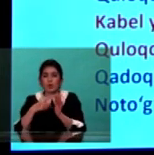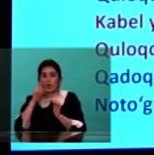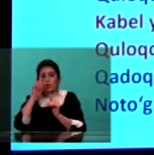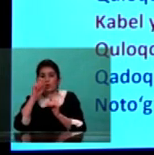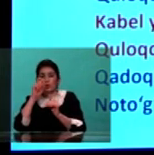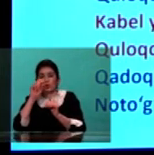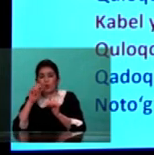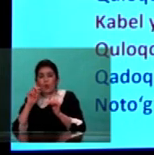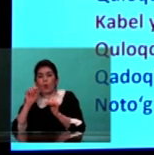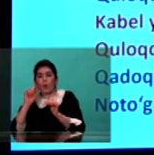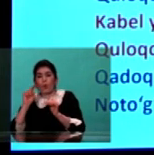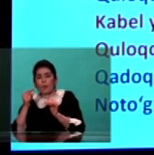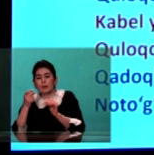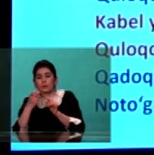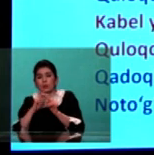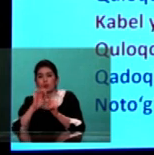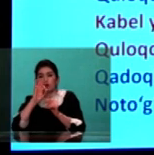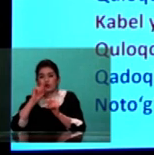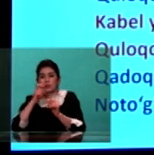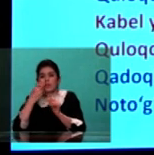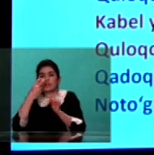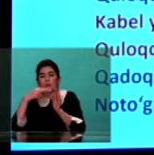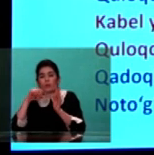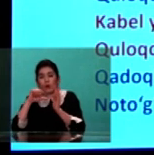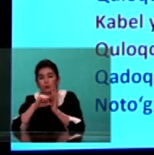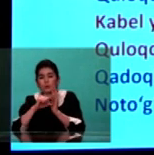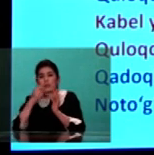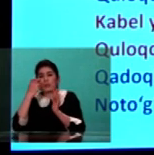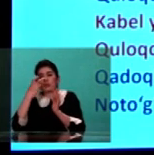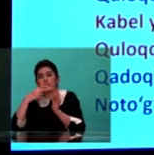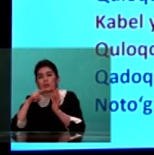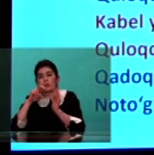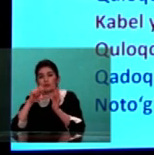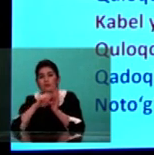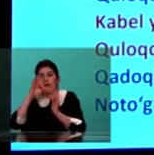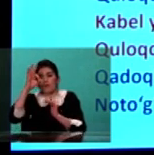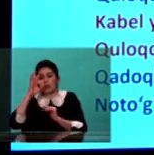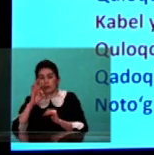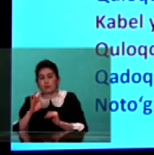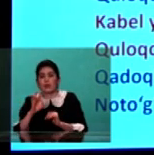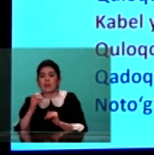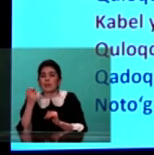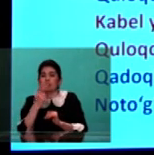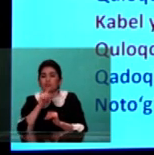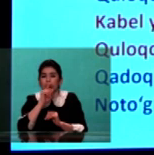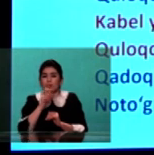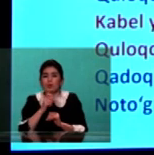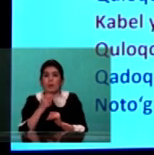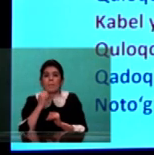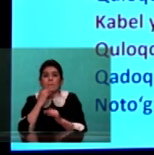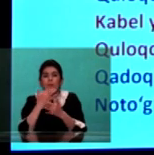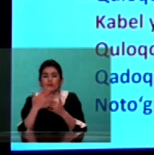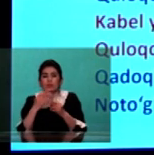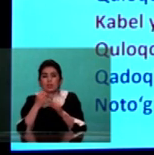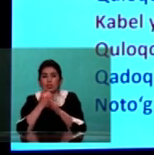ga ko'paytiramiz. Ya'ni 0.26 yoki 26%. Ikkinchi savol: mahsulot